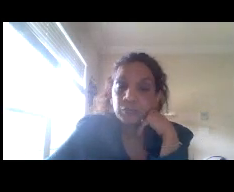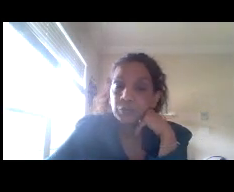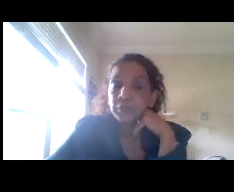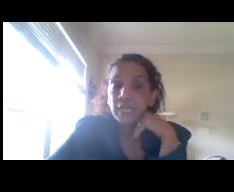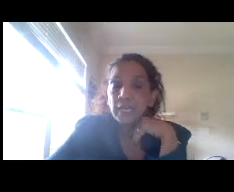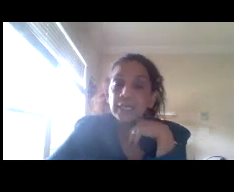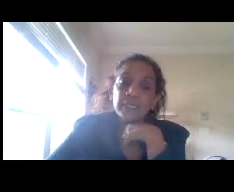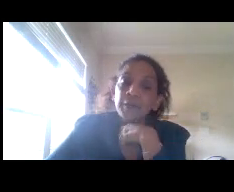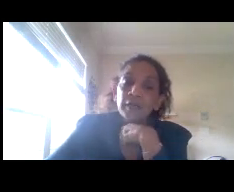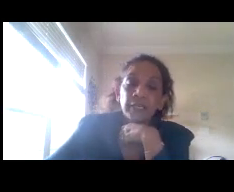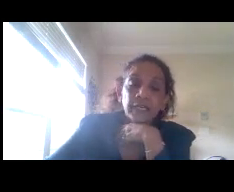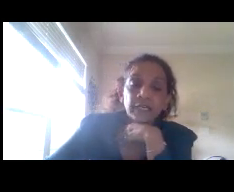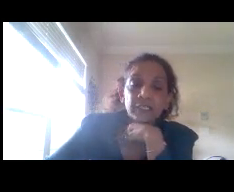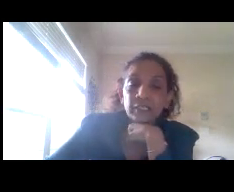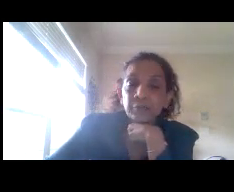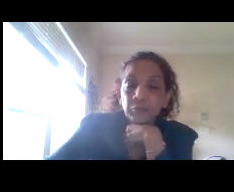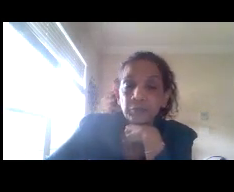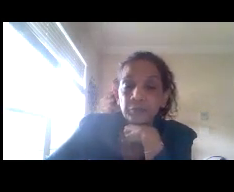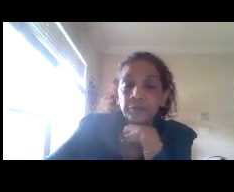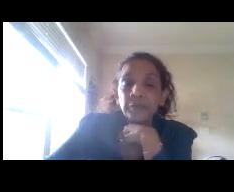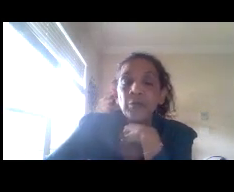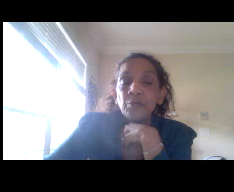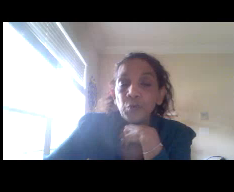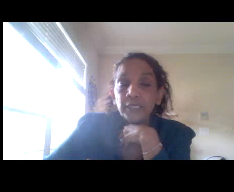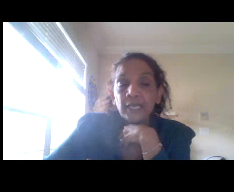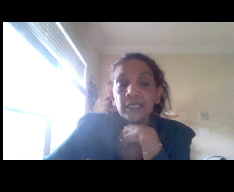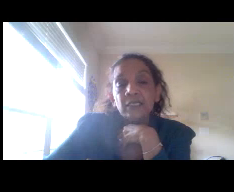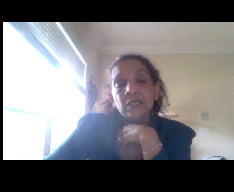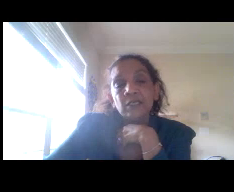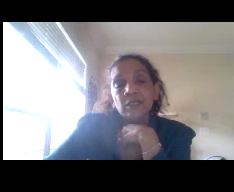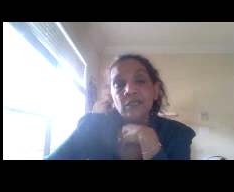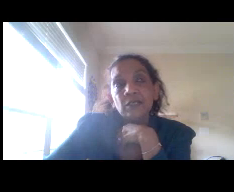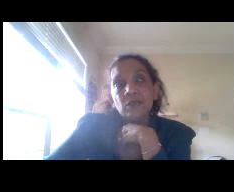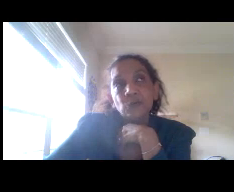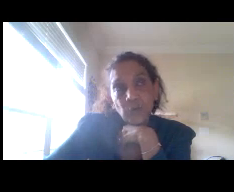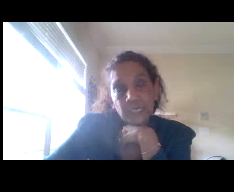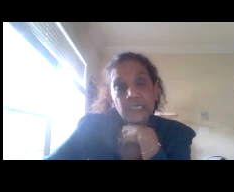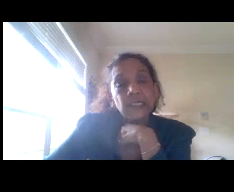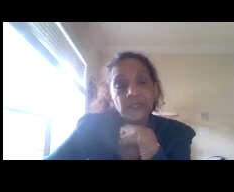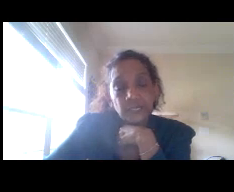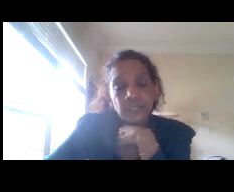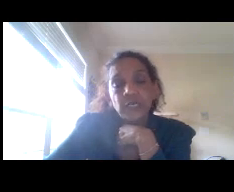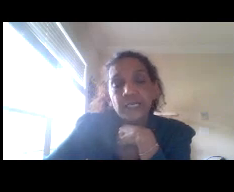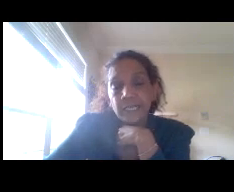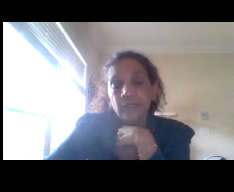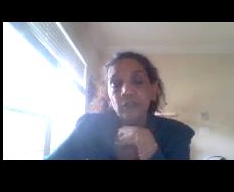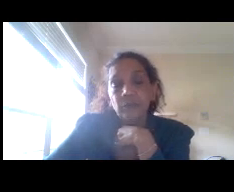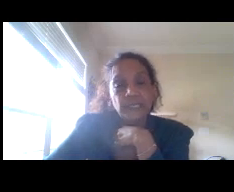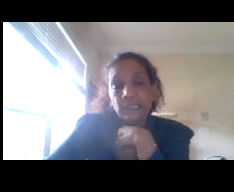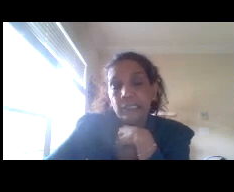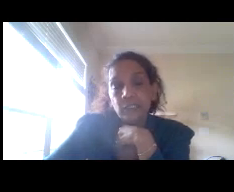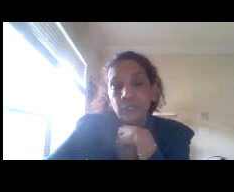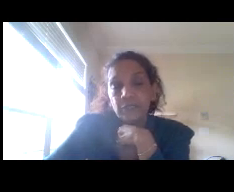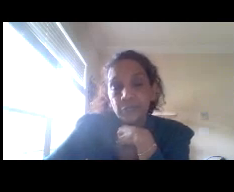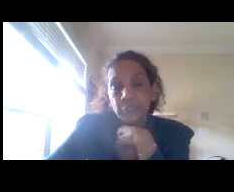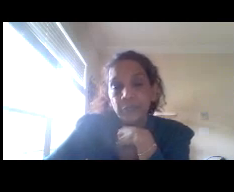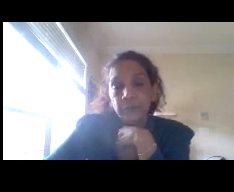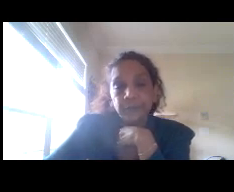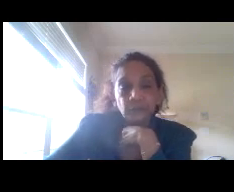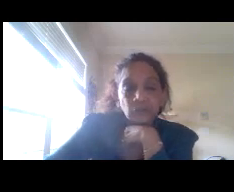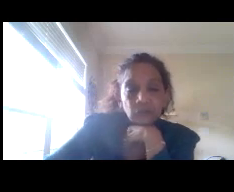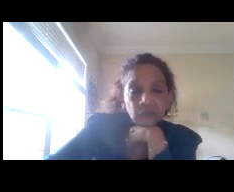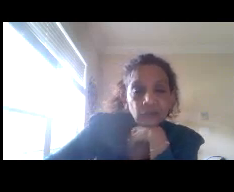monitoring review. So you can get monitored at least more than once in 3 years grant cycle, but at least once